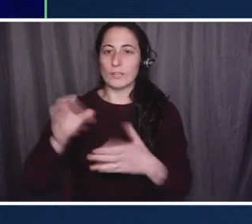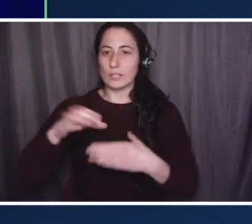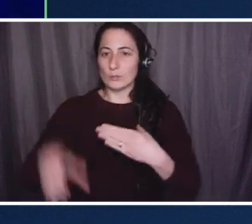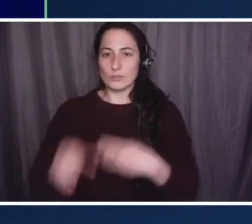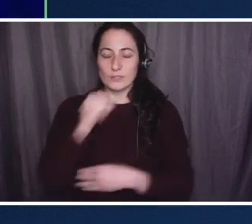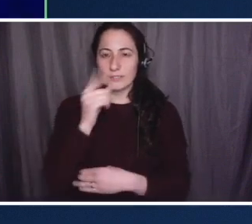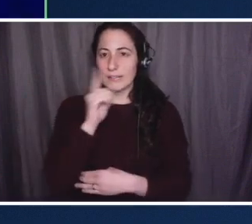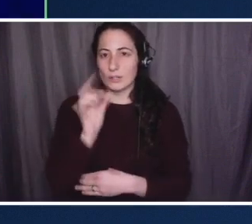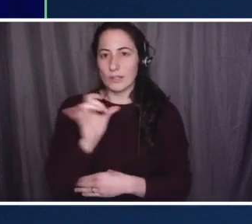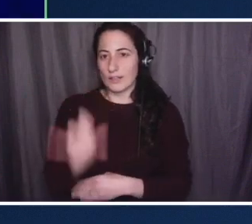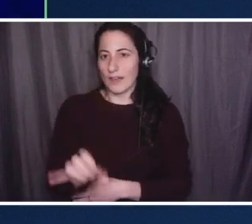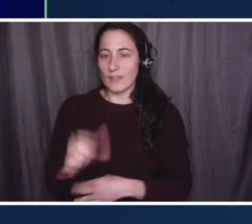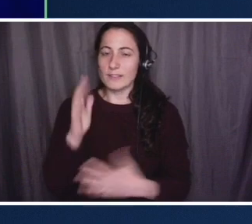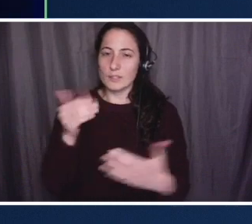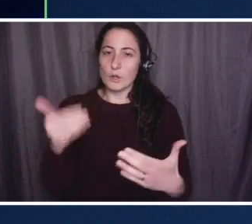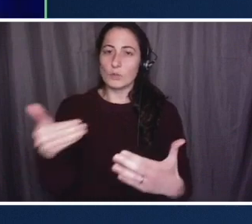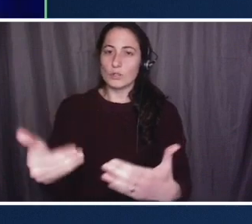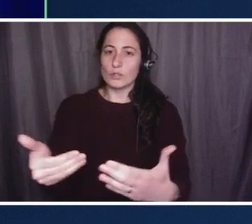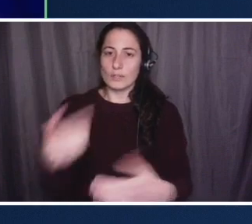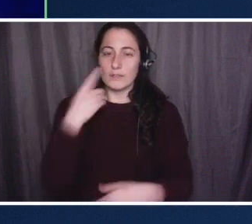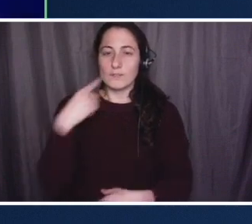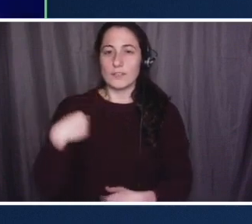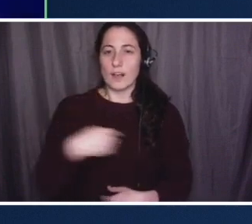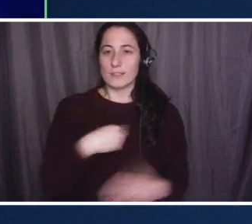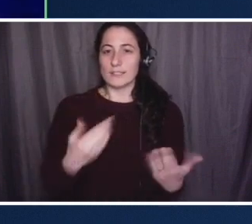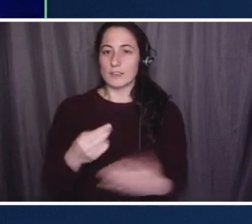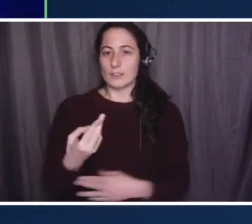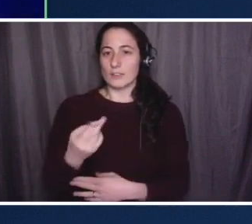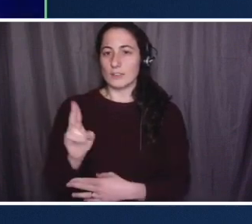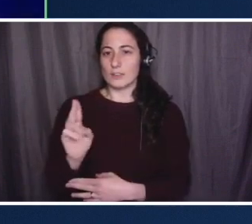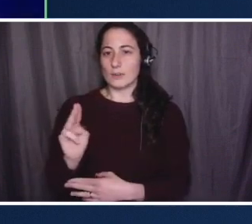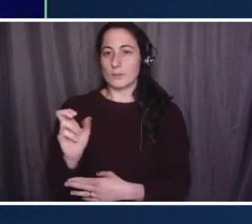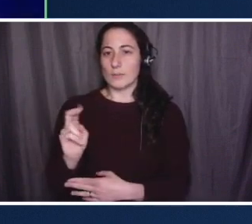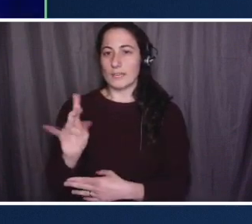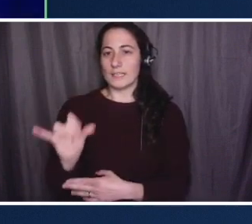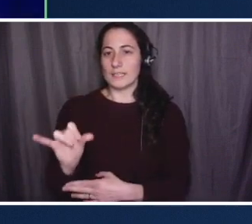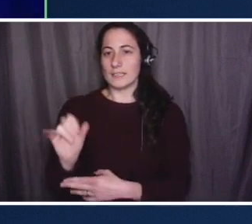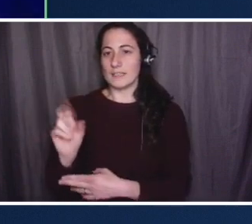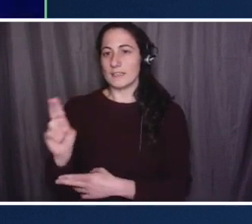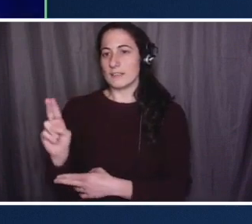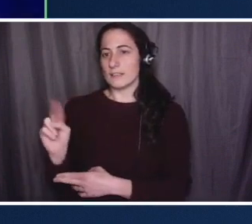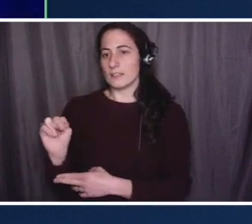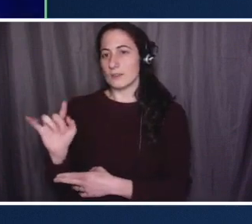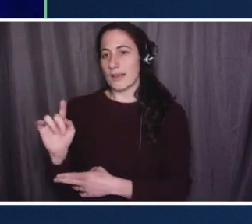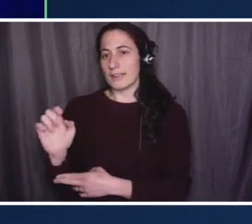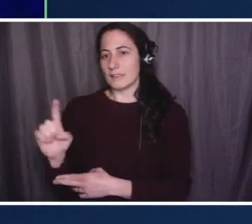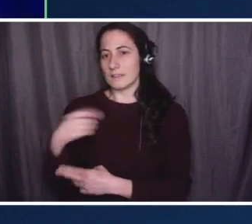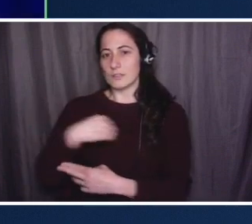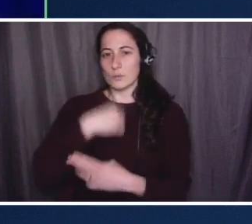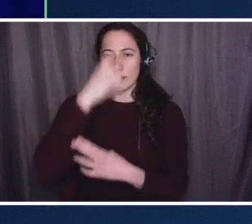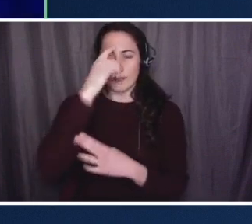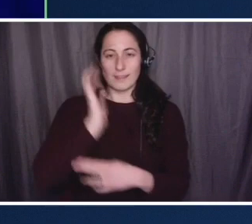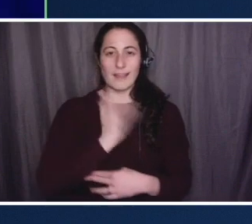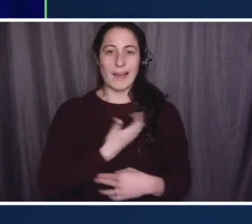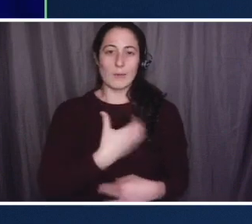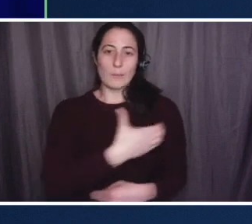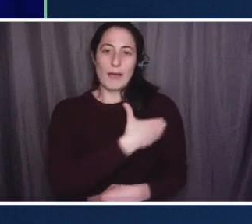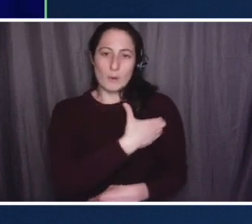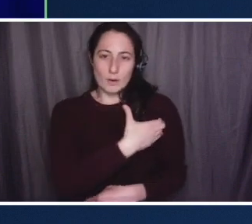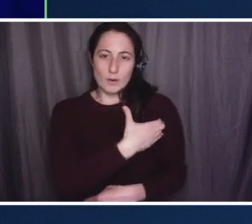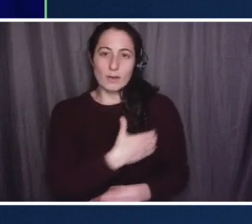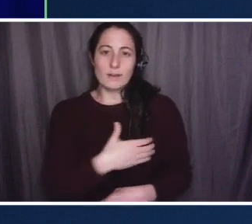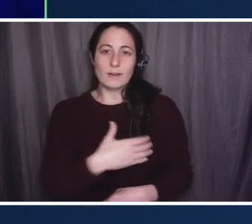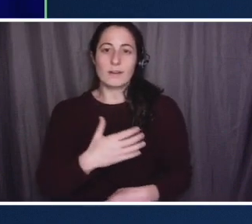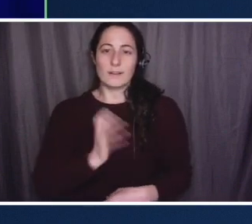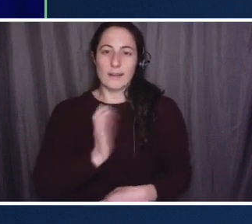closer. And so for us at Humanity United, we think of power, right? We think of our own power as donors, right? We think of our own power as folks who are in